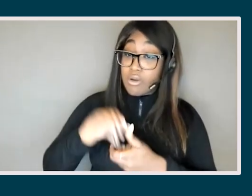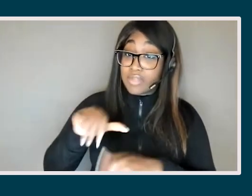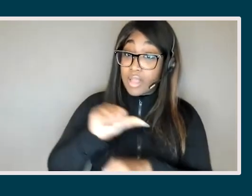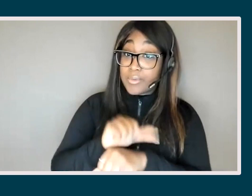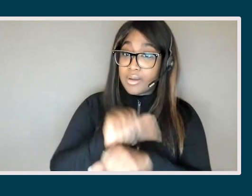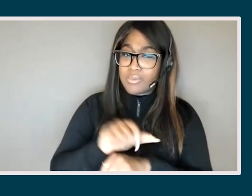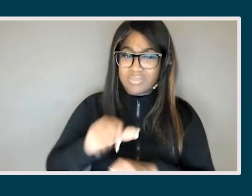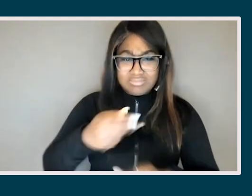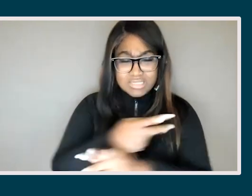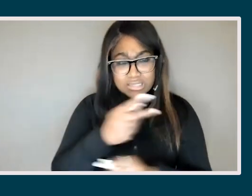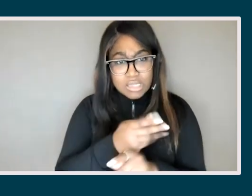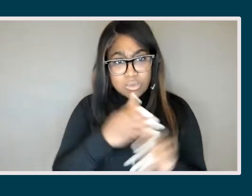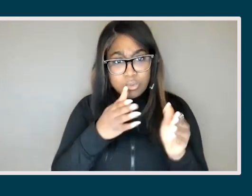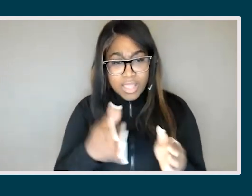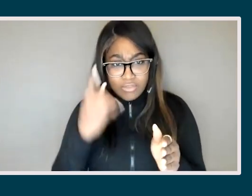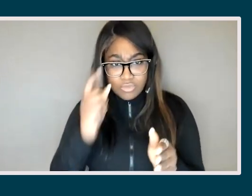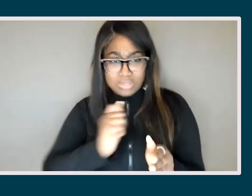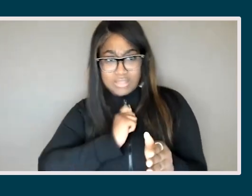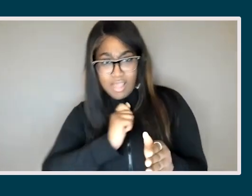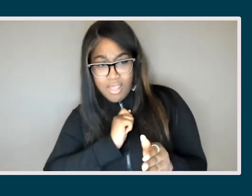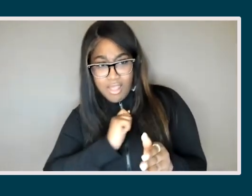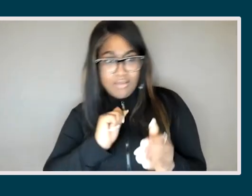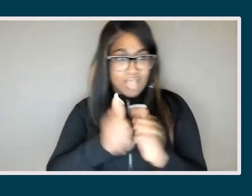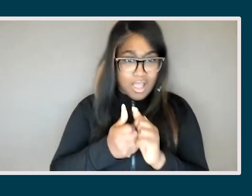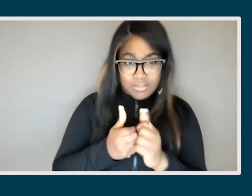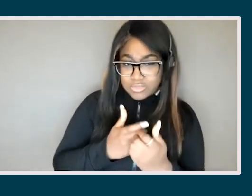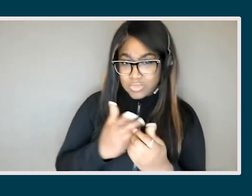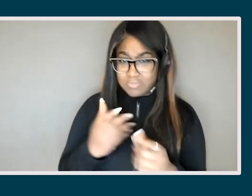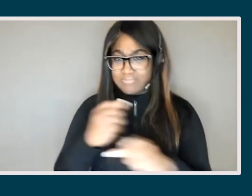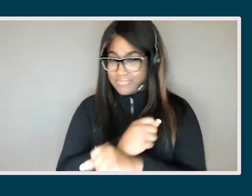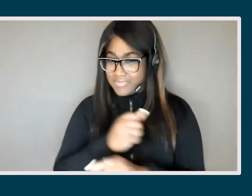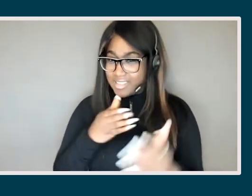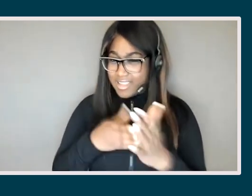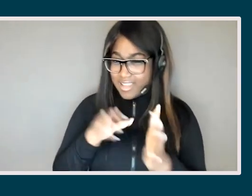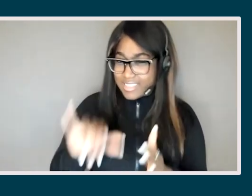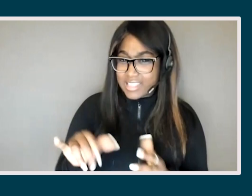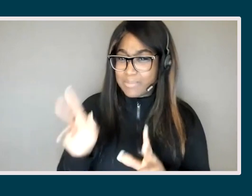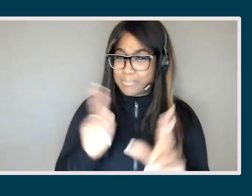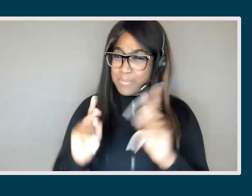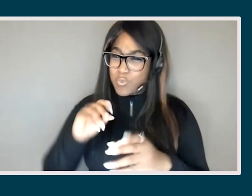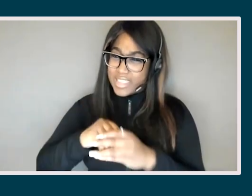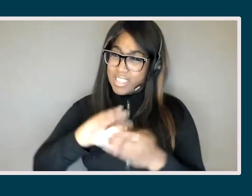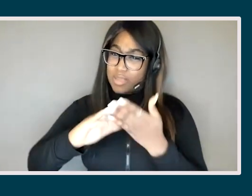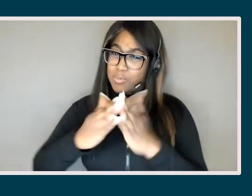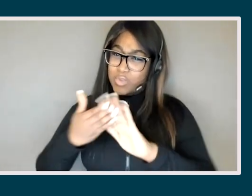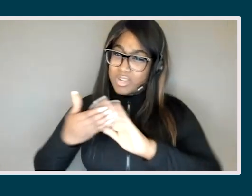out ways for ourselves and for those that we're in community with. For